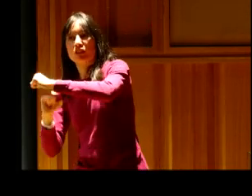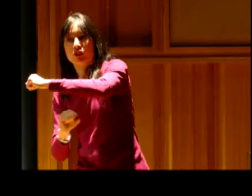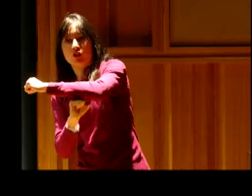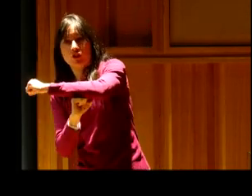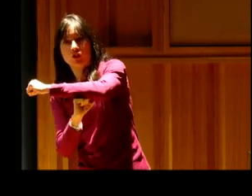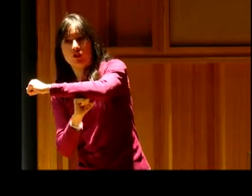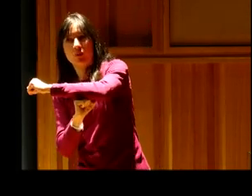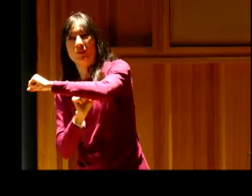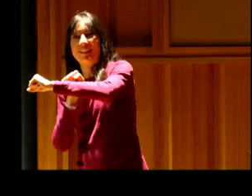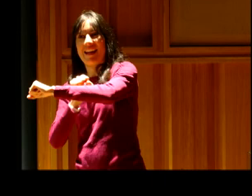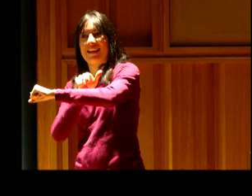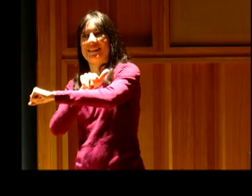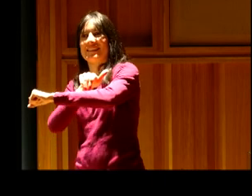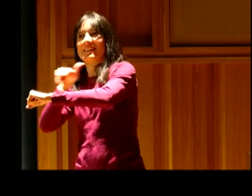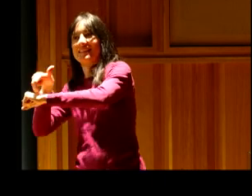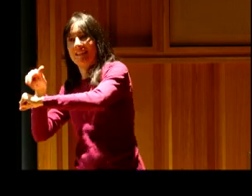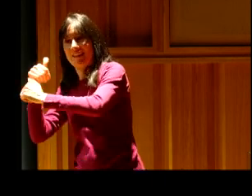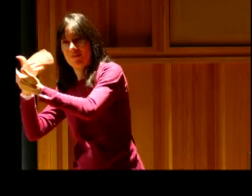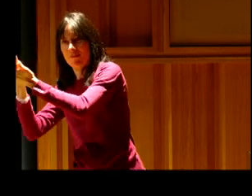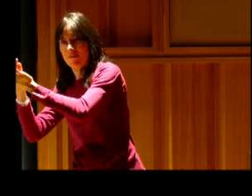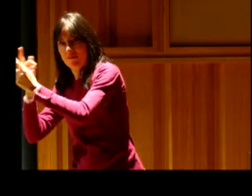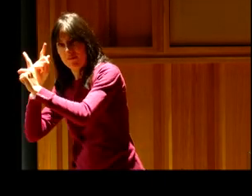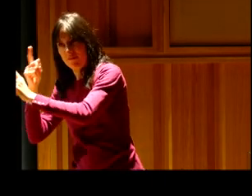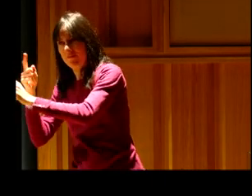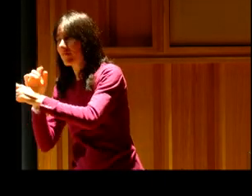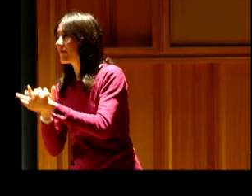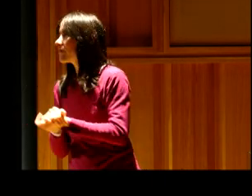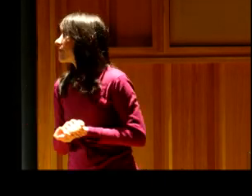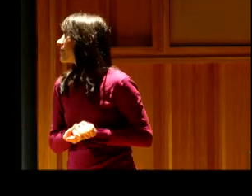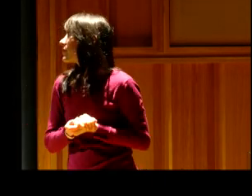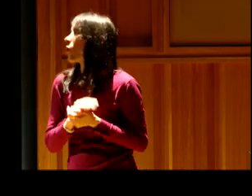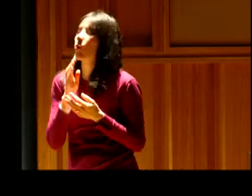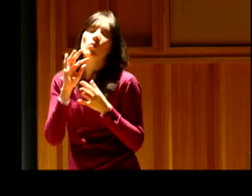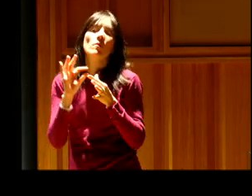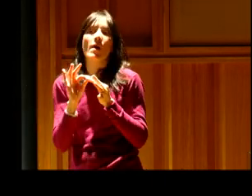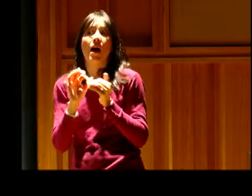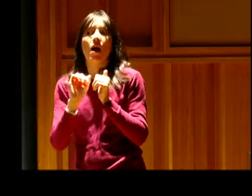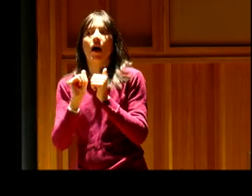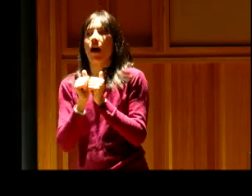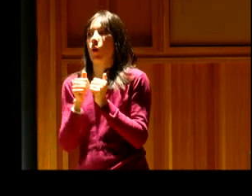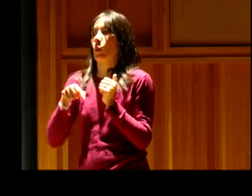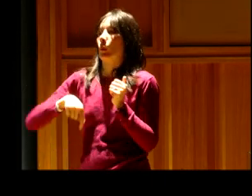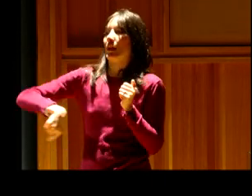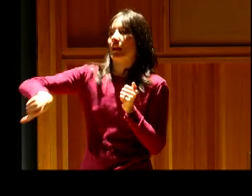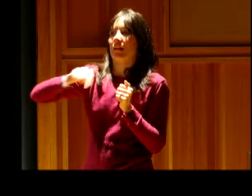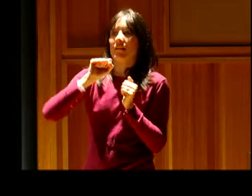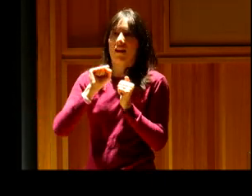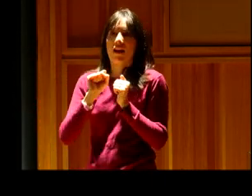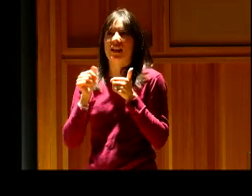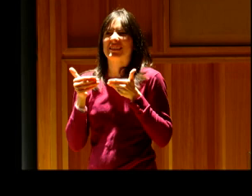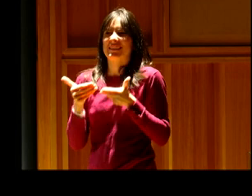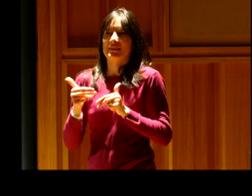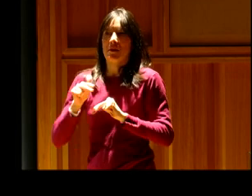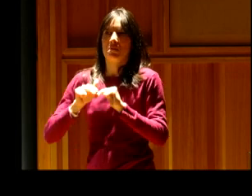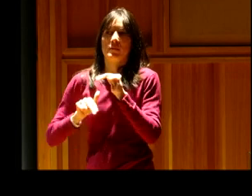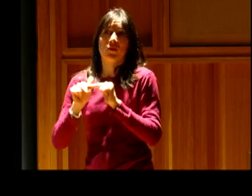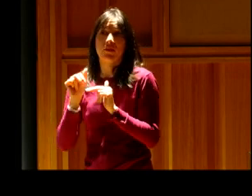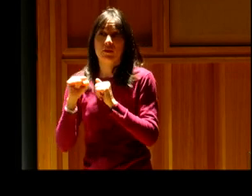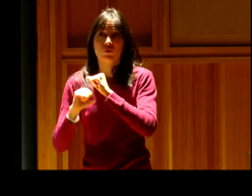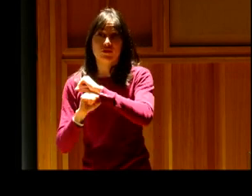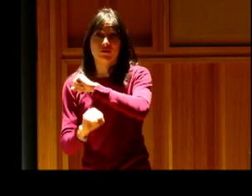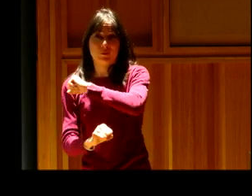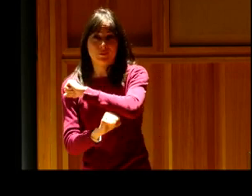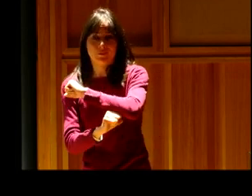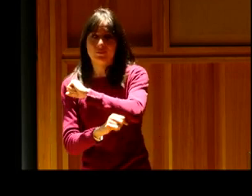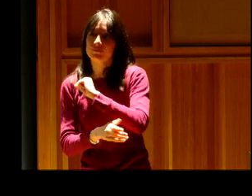I want to talk a little bit about what we can all do to get this bridge designed and built. And I'm going to start